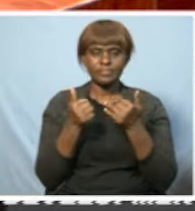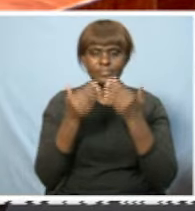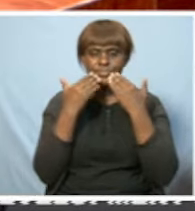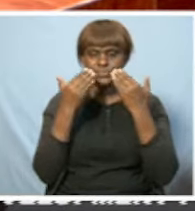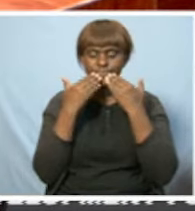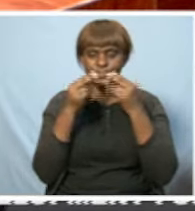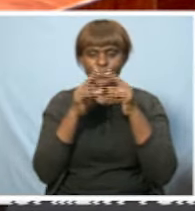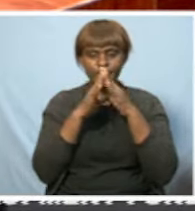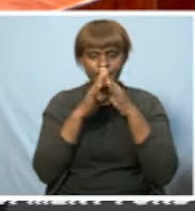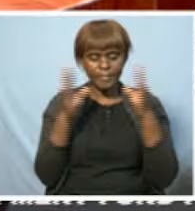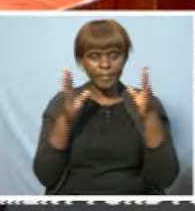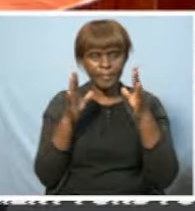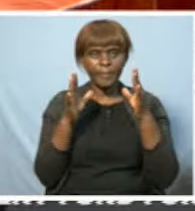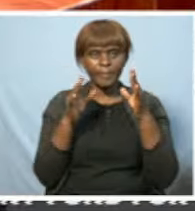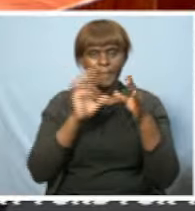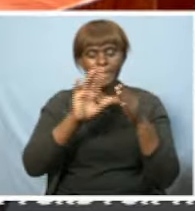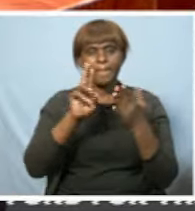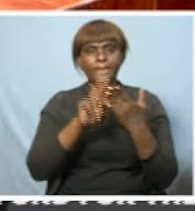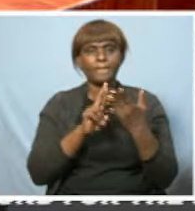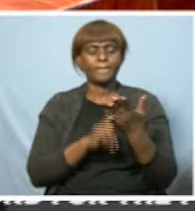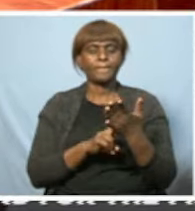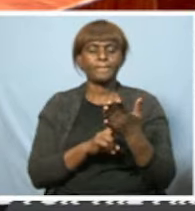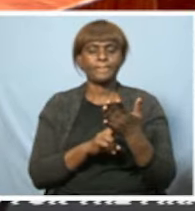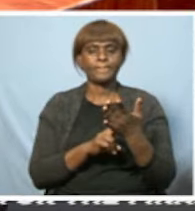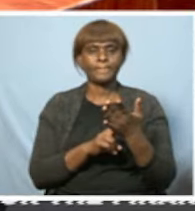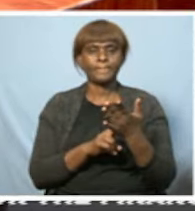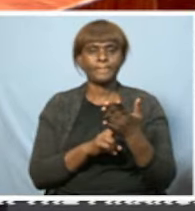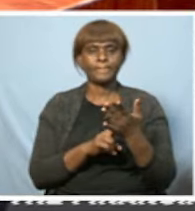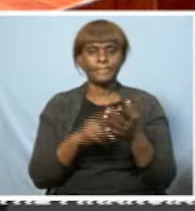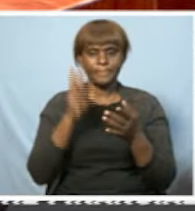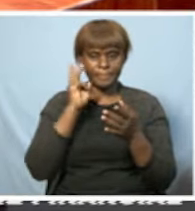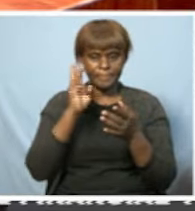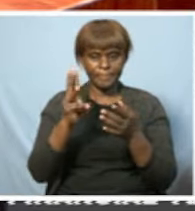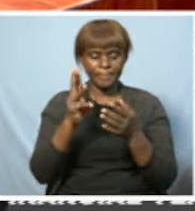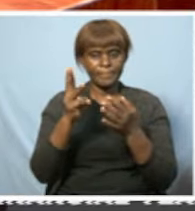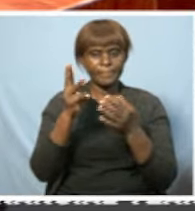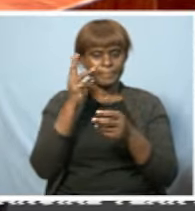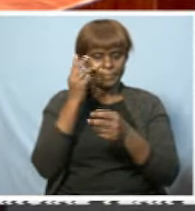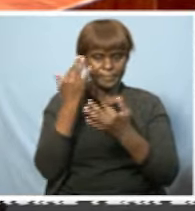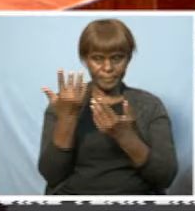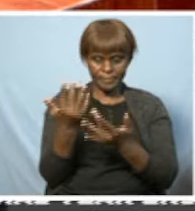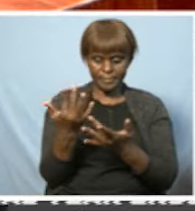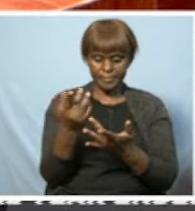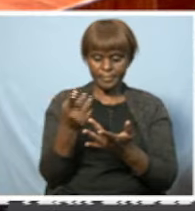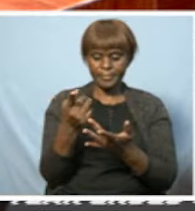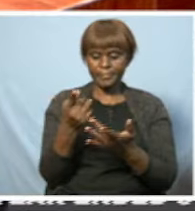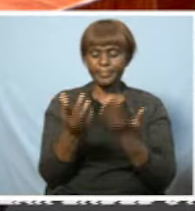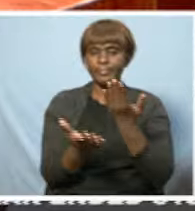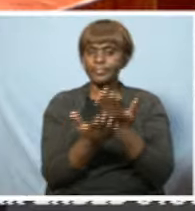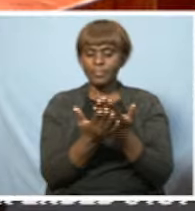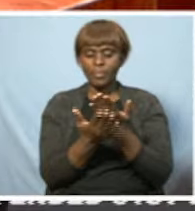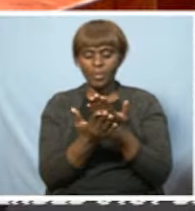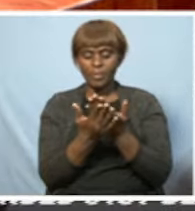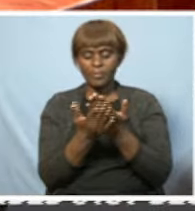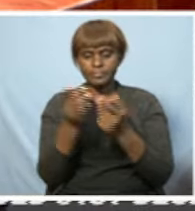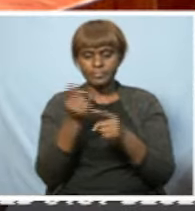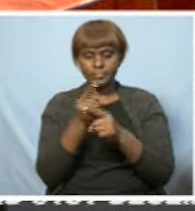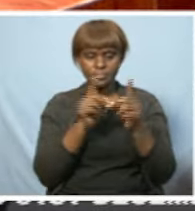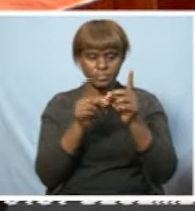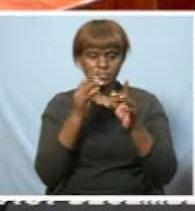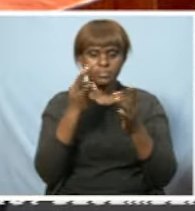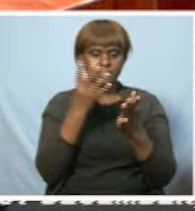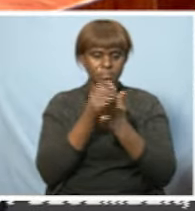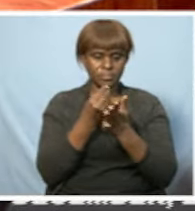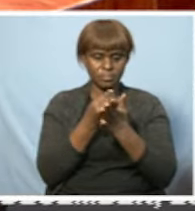for your report. We wait the addendum from the Director of